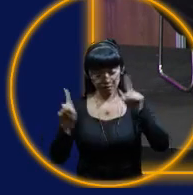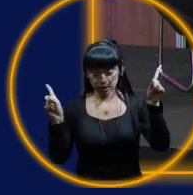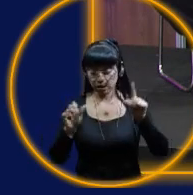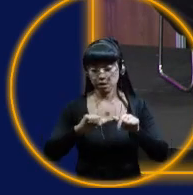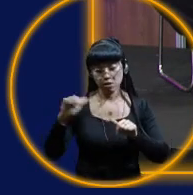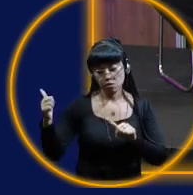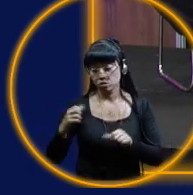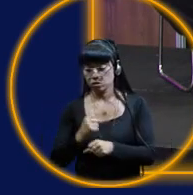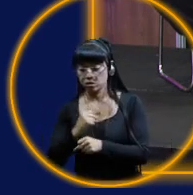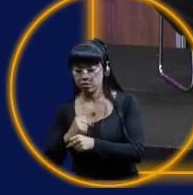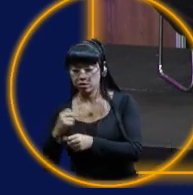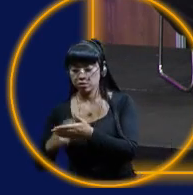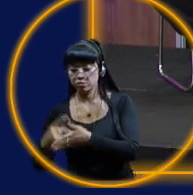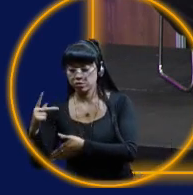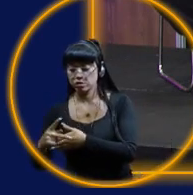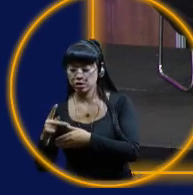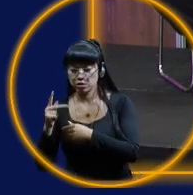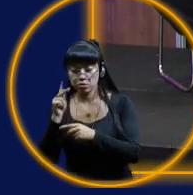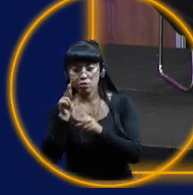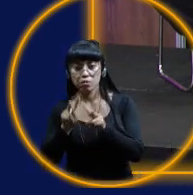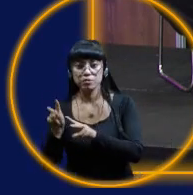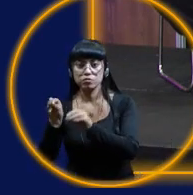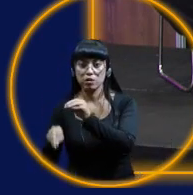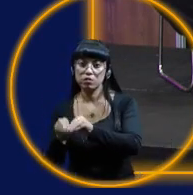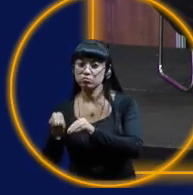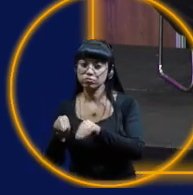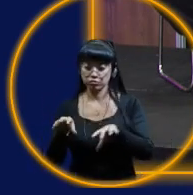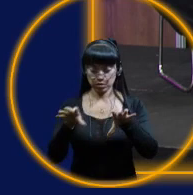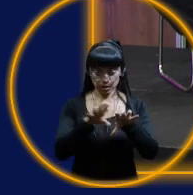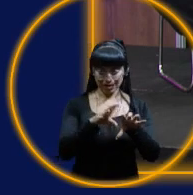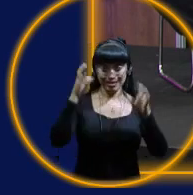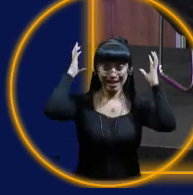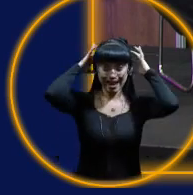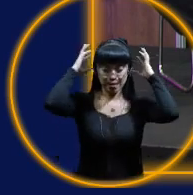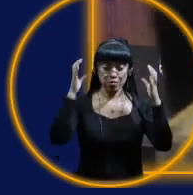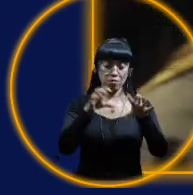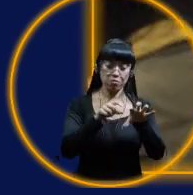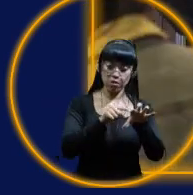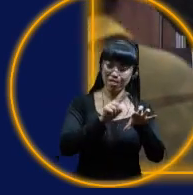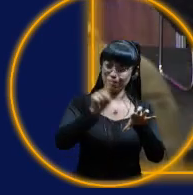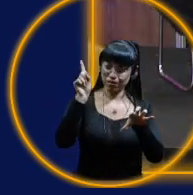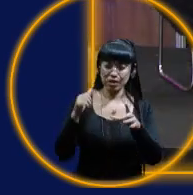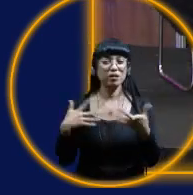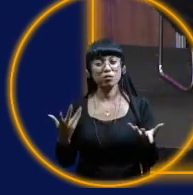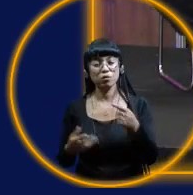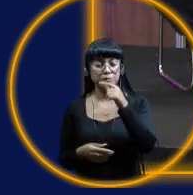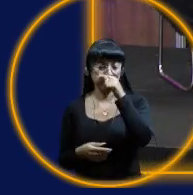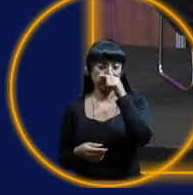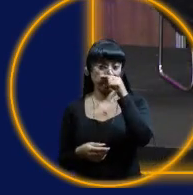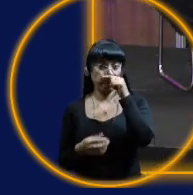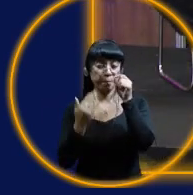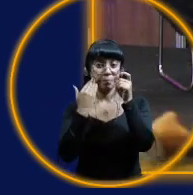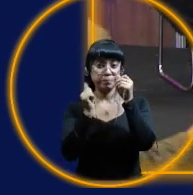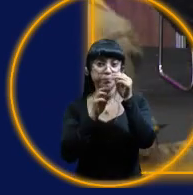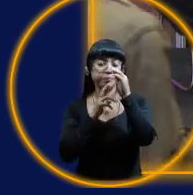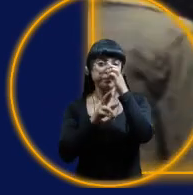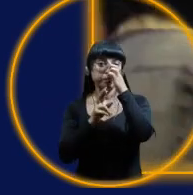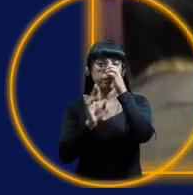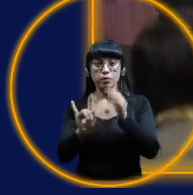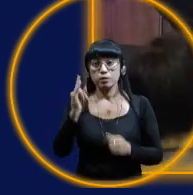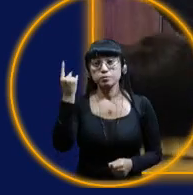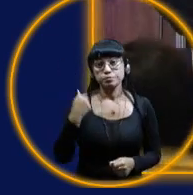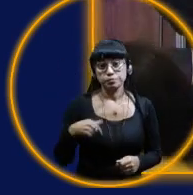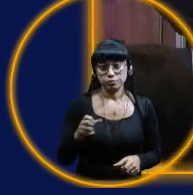project? I think, like, when I'm actually working, it's a little bit